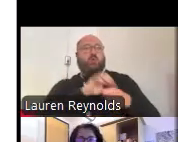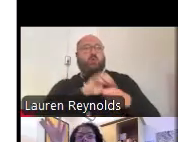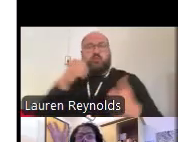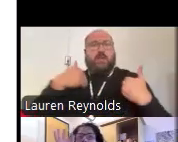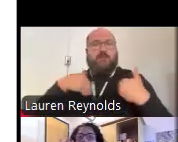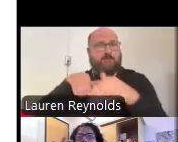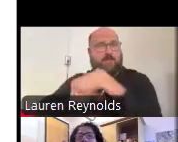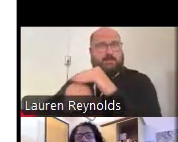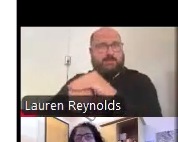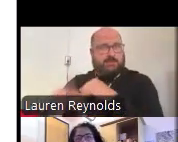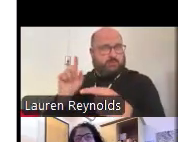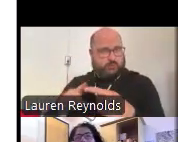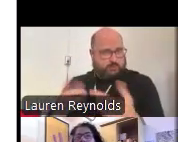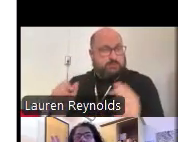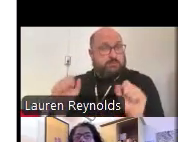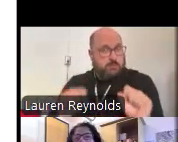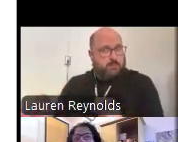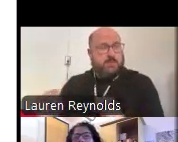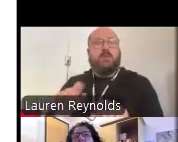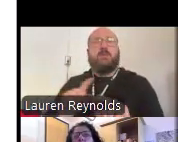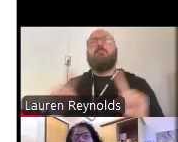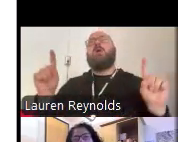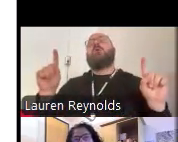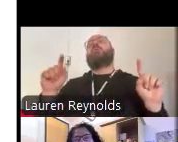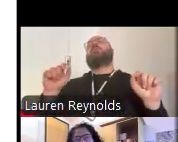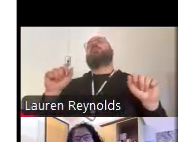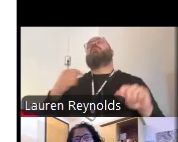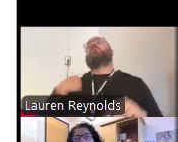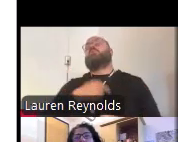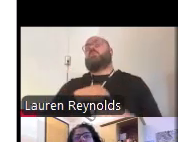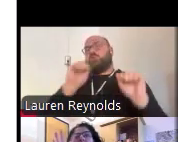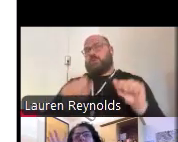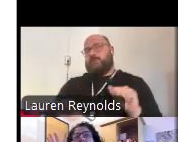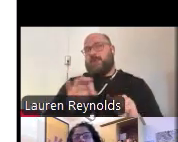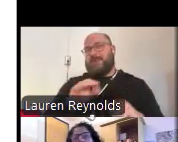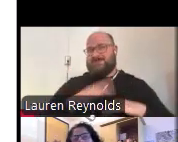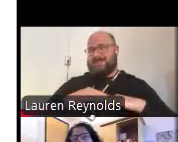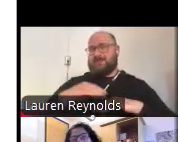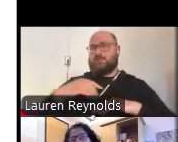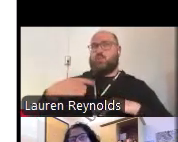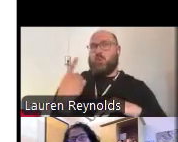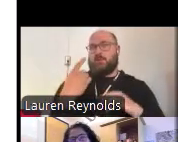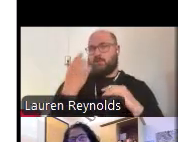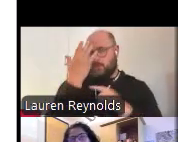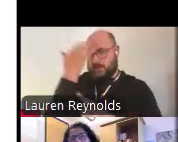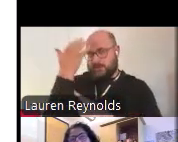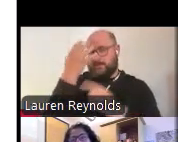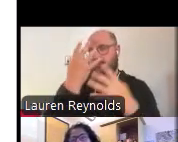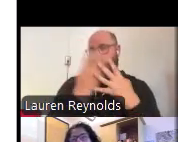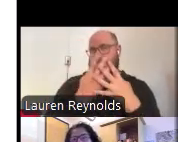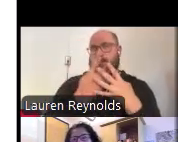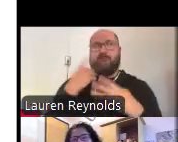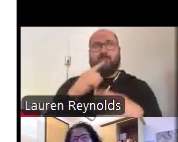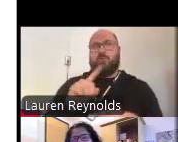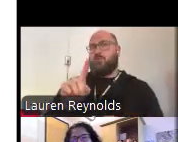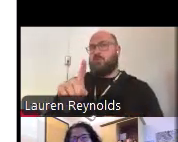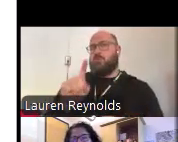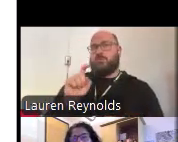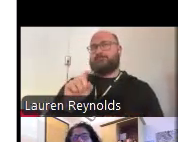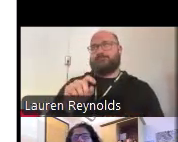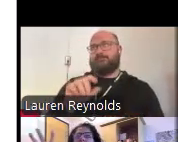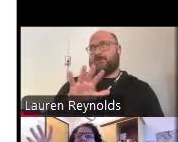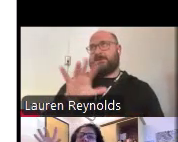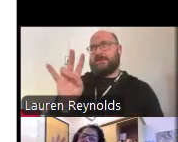But we could find at least one autism screen for 157 4-year-old